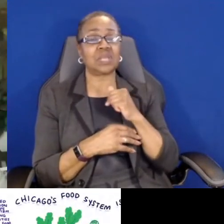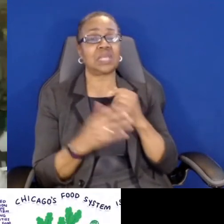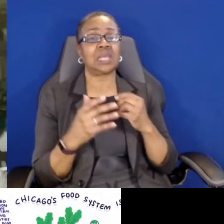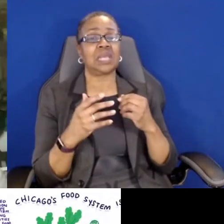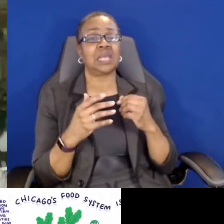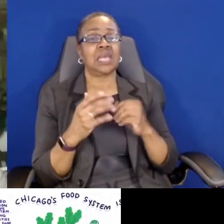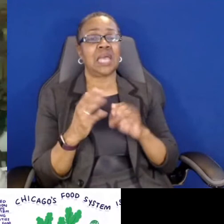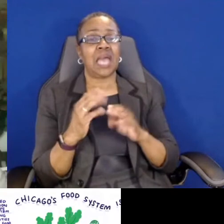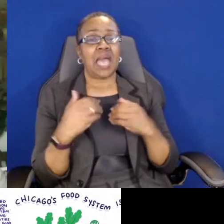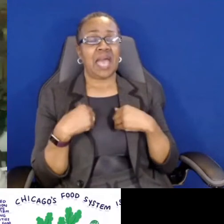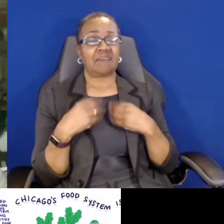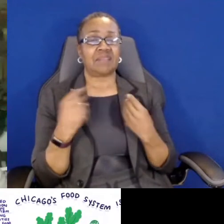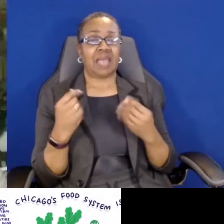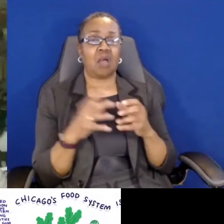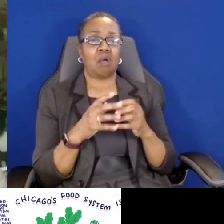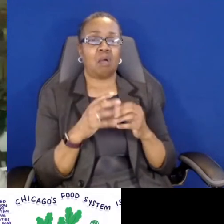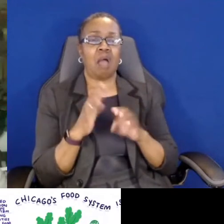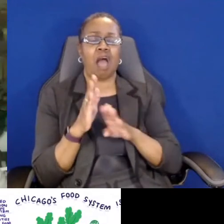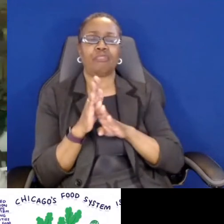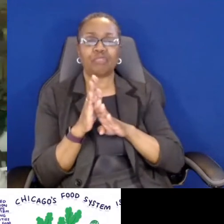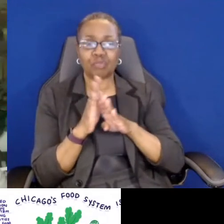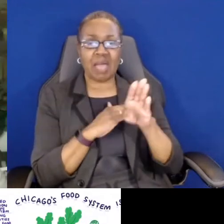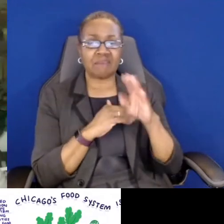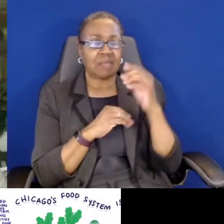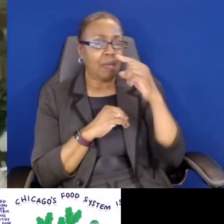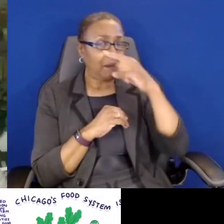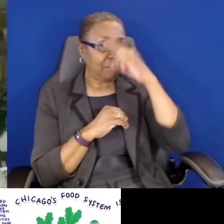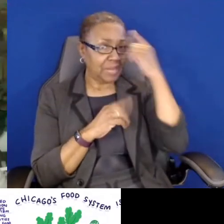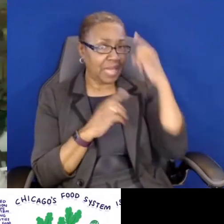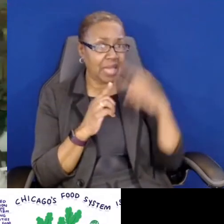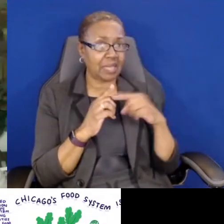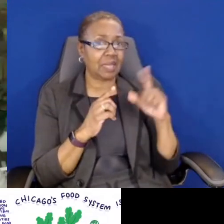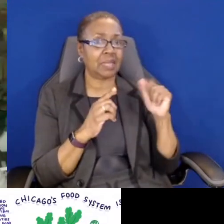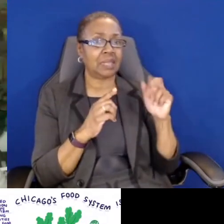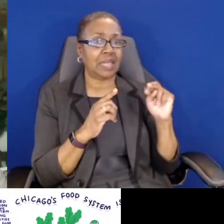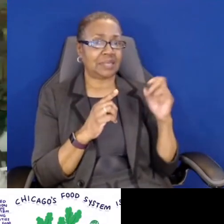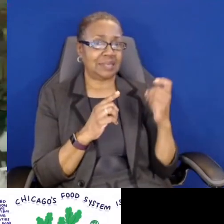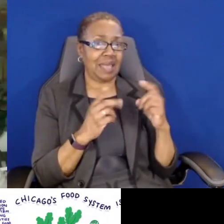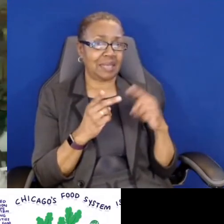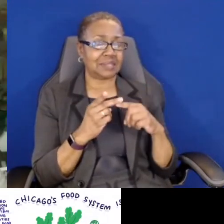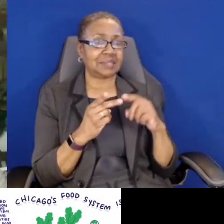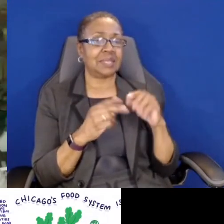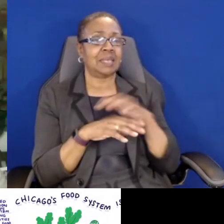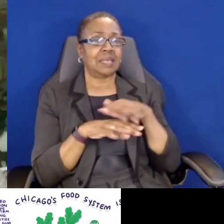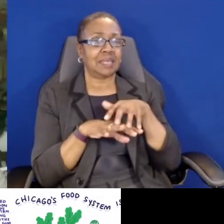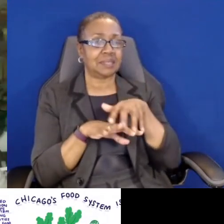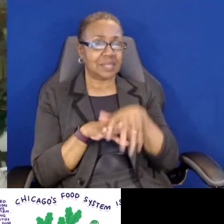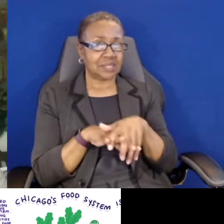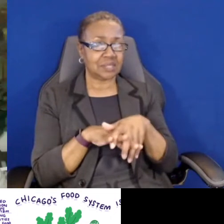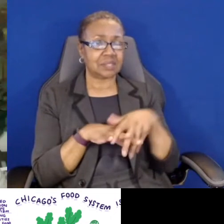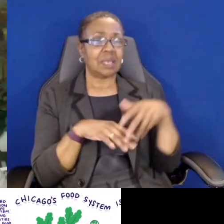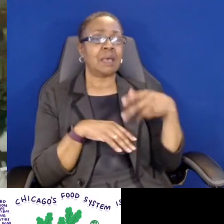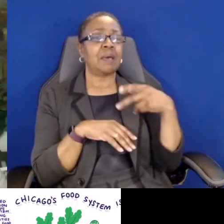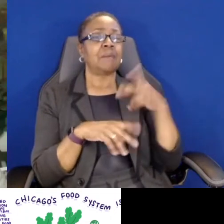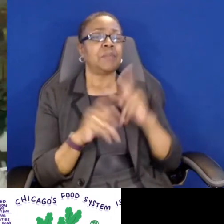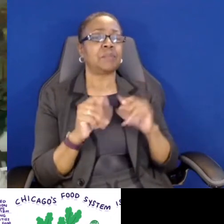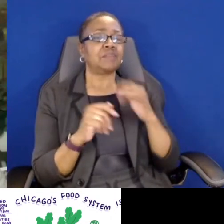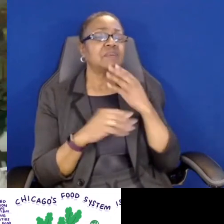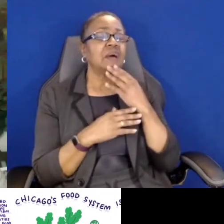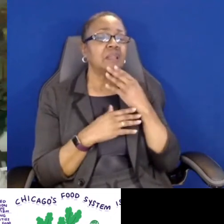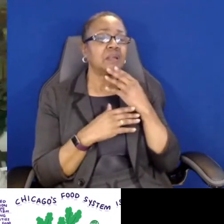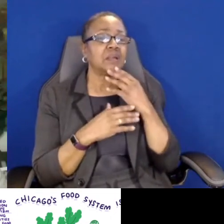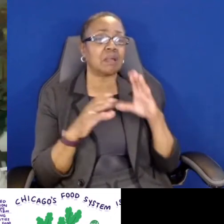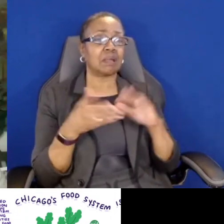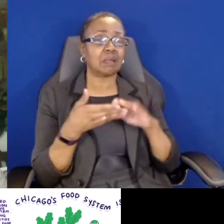thriving Black, Latinx, Indigenous, people of color community of growers who are, dare